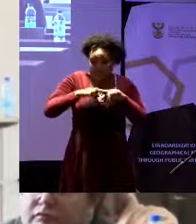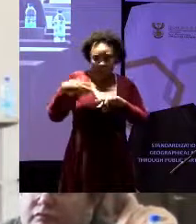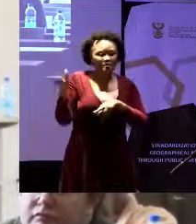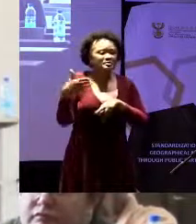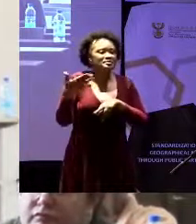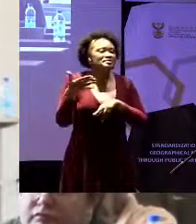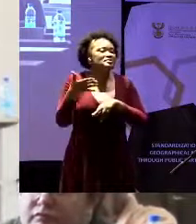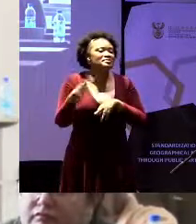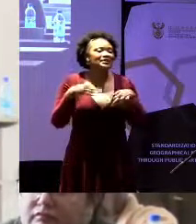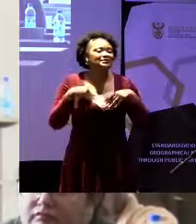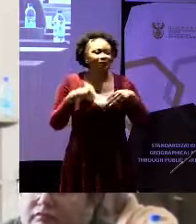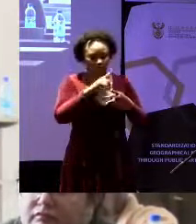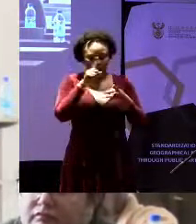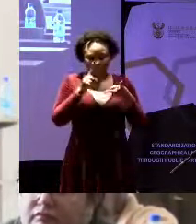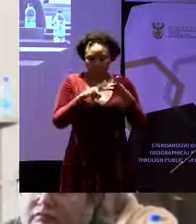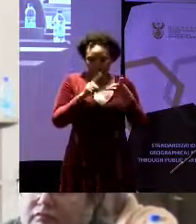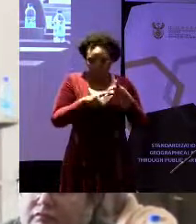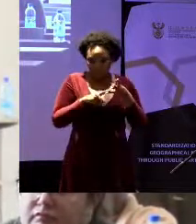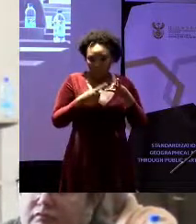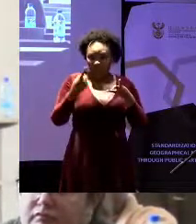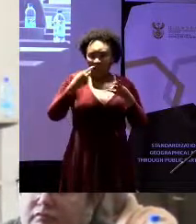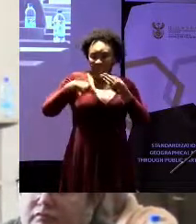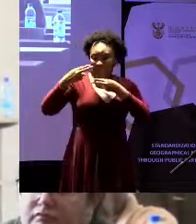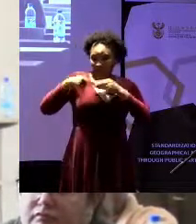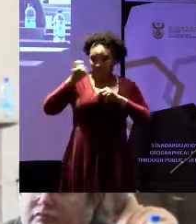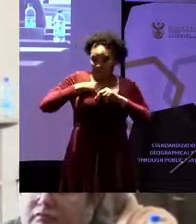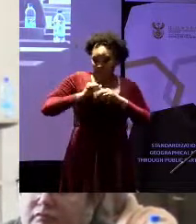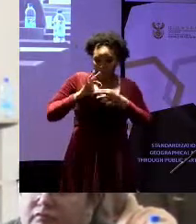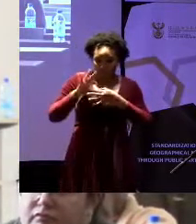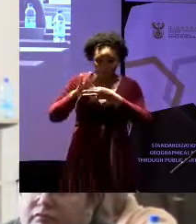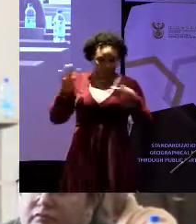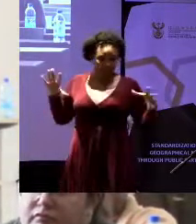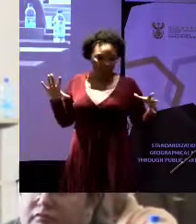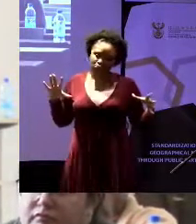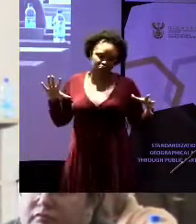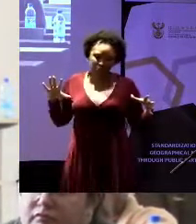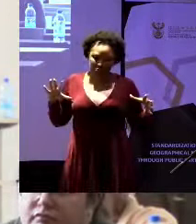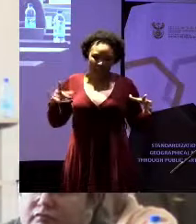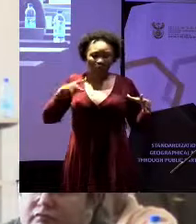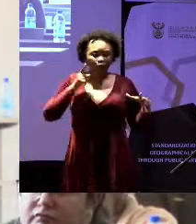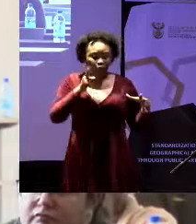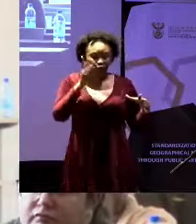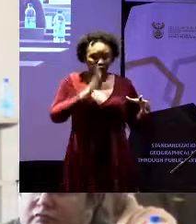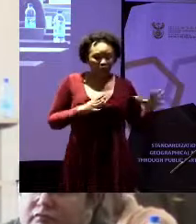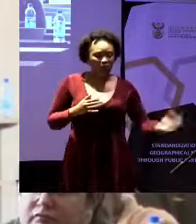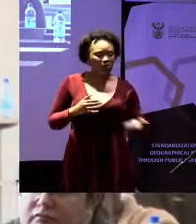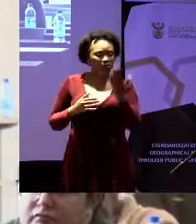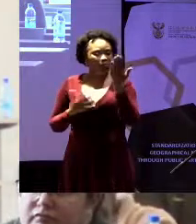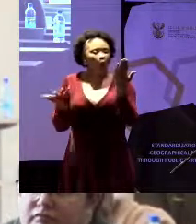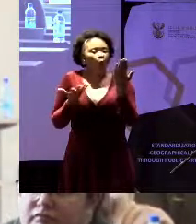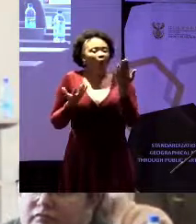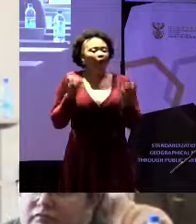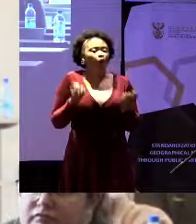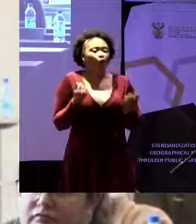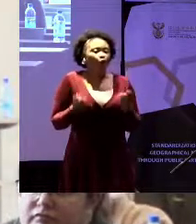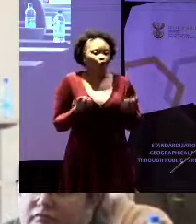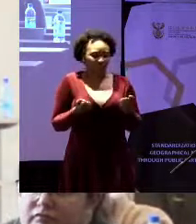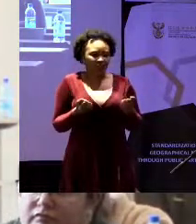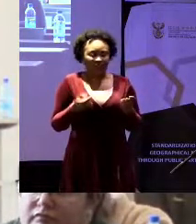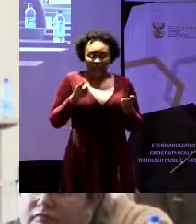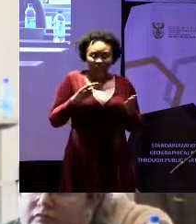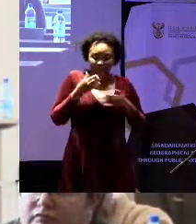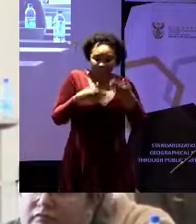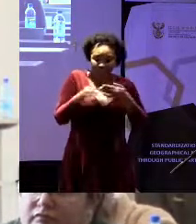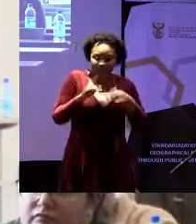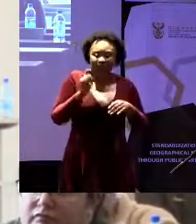indefinitely. 3, you will not divorce our heritage estate. You will face us in court, whether you like it or not. This process must become